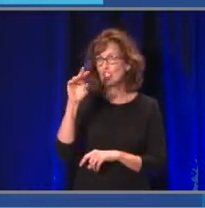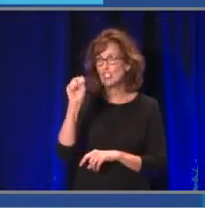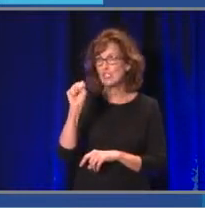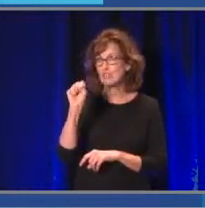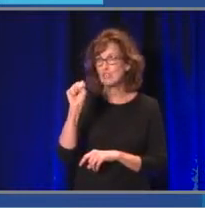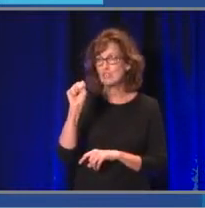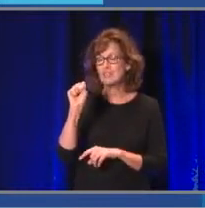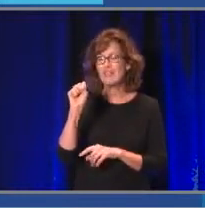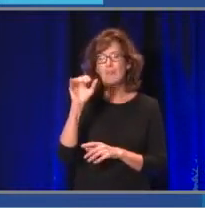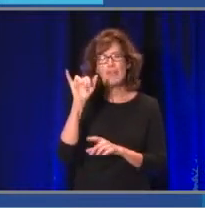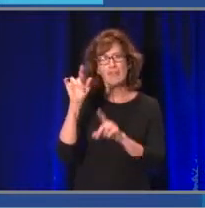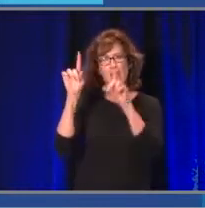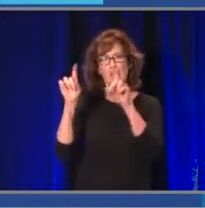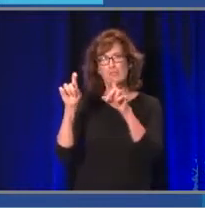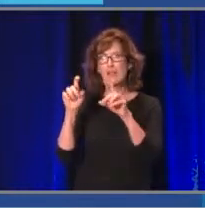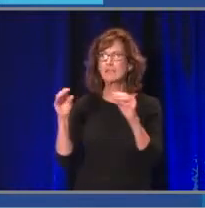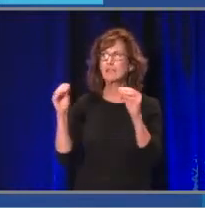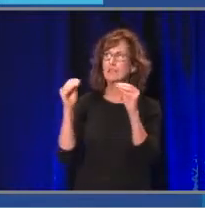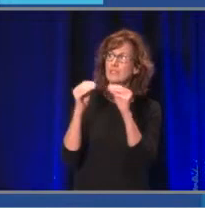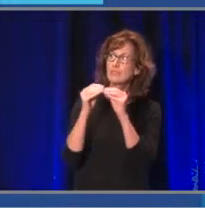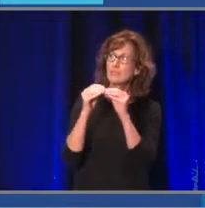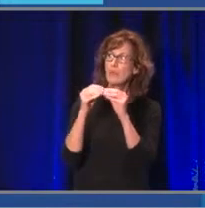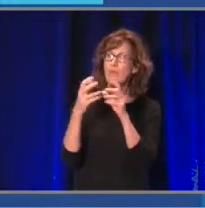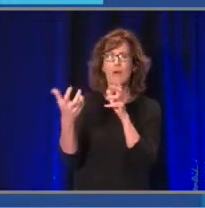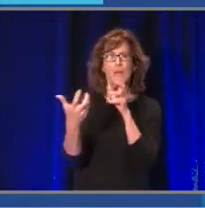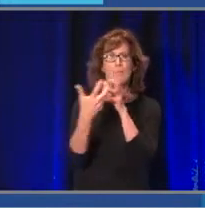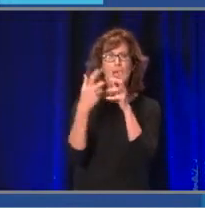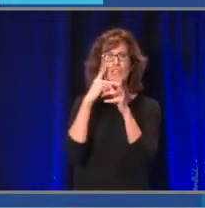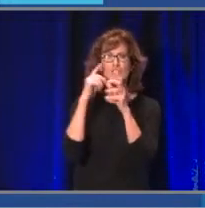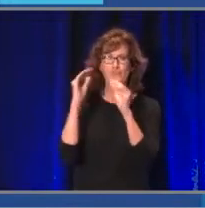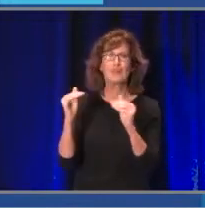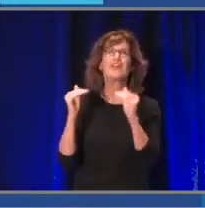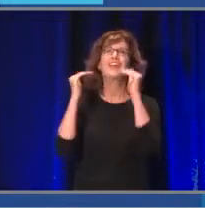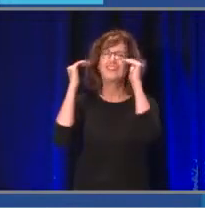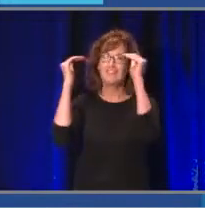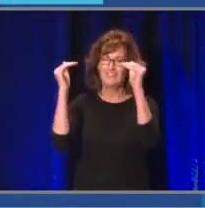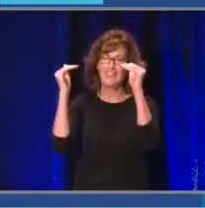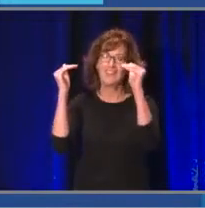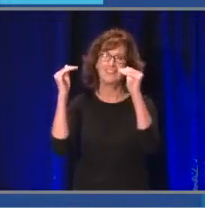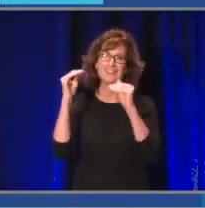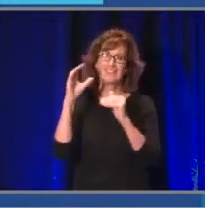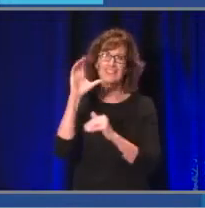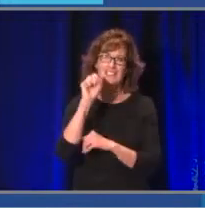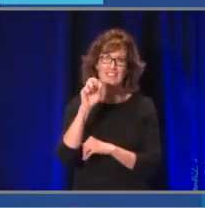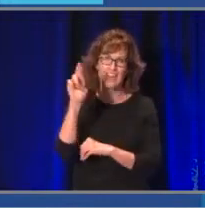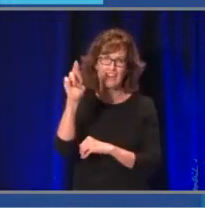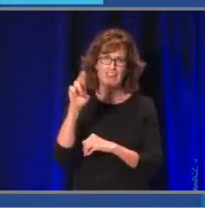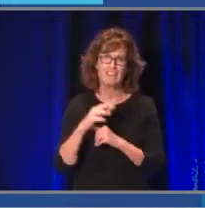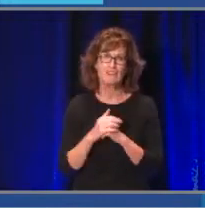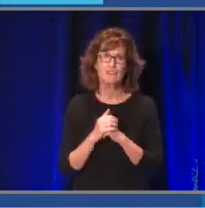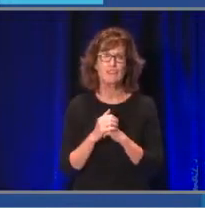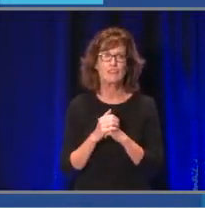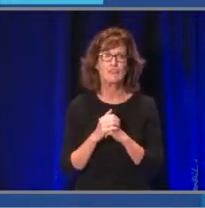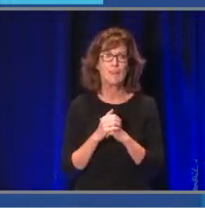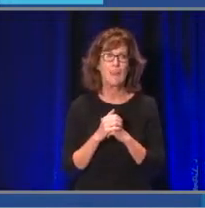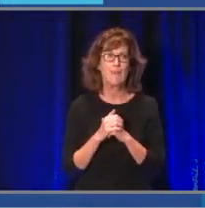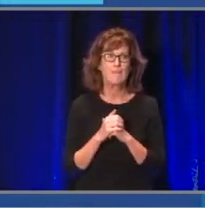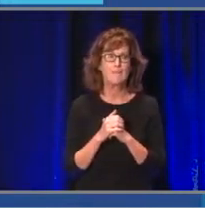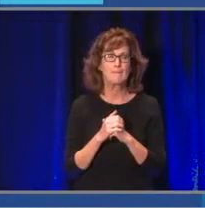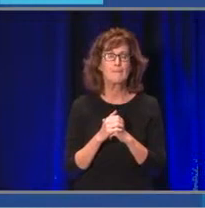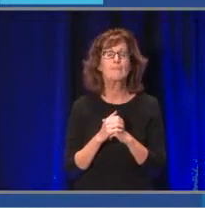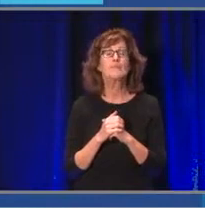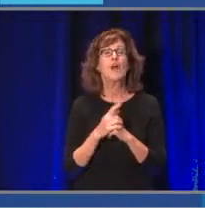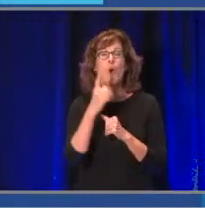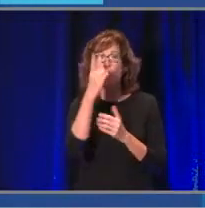this assay is more ideal for advanced prostate cancer. There was a portion of the question about